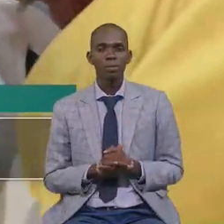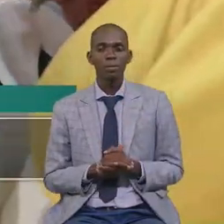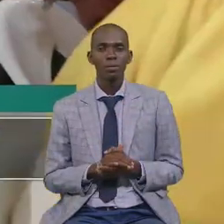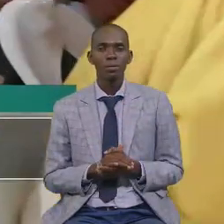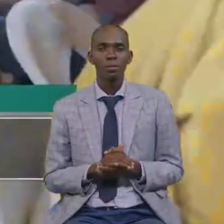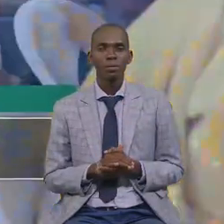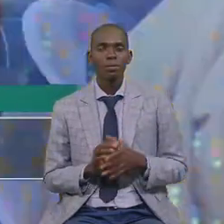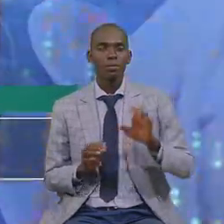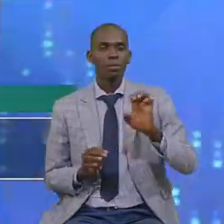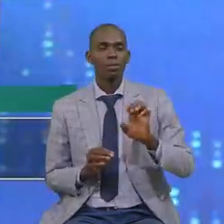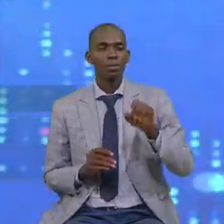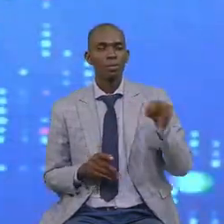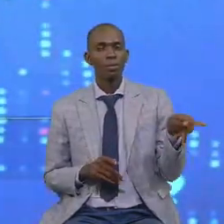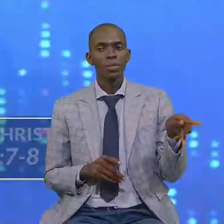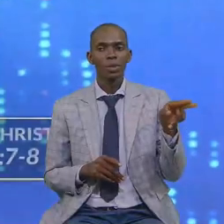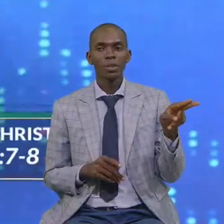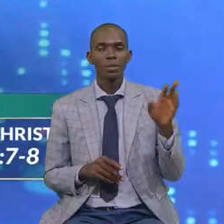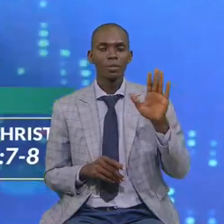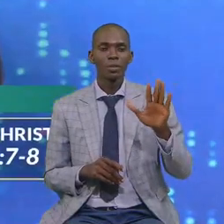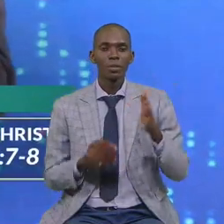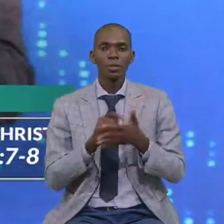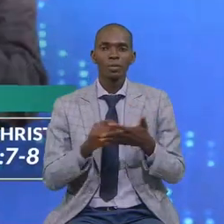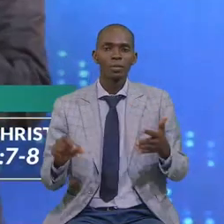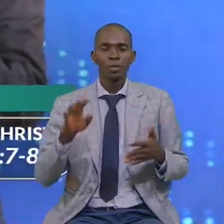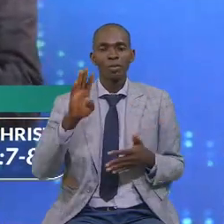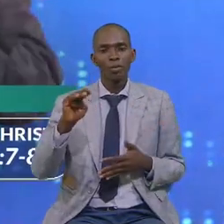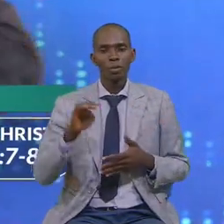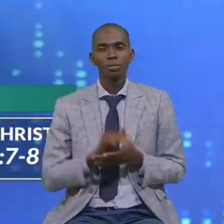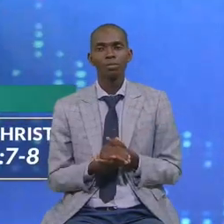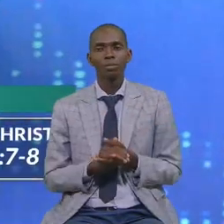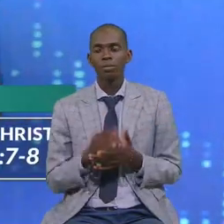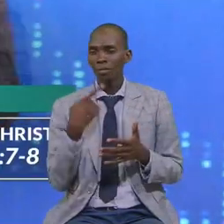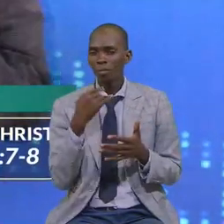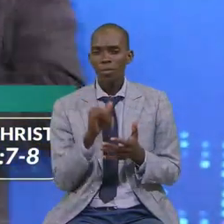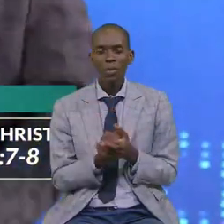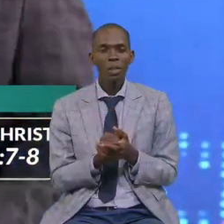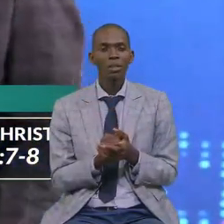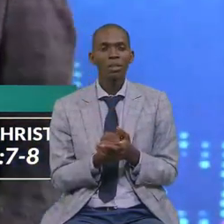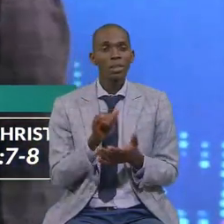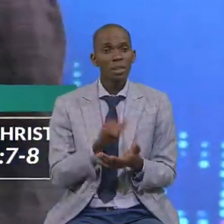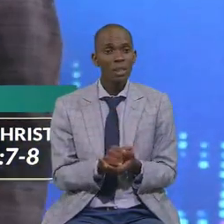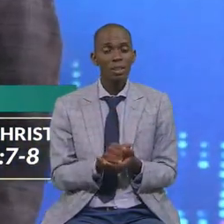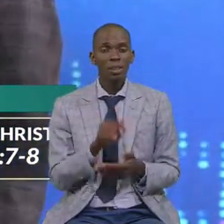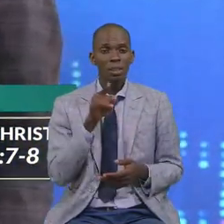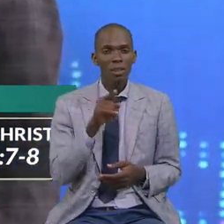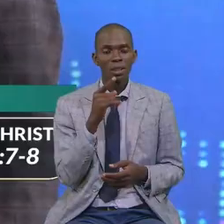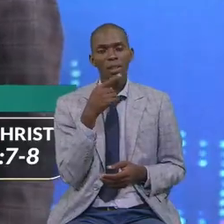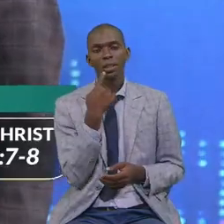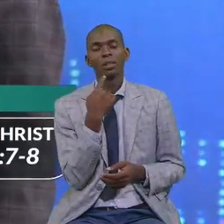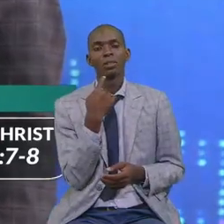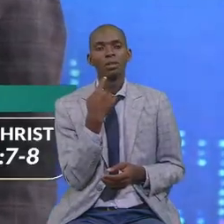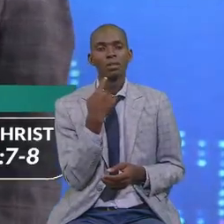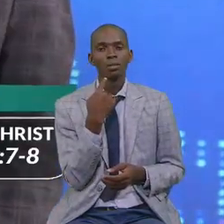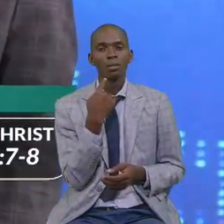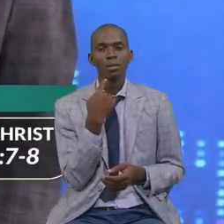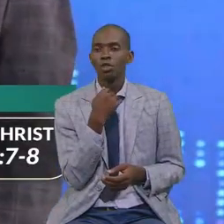Ephesians chapter 5, I'm reading from verse 14. It says, wherefore he says, not the